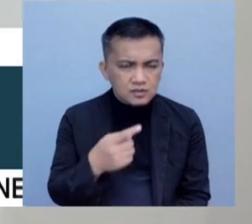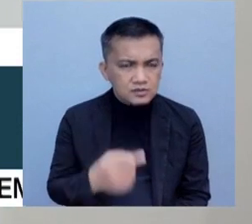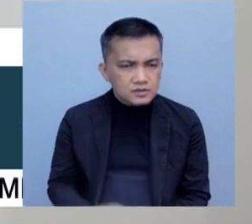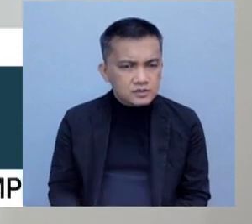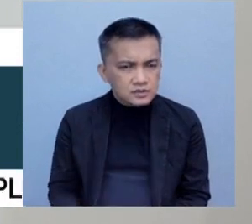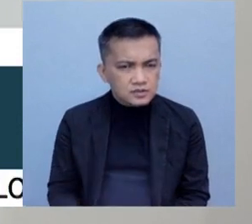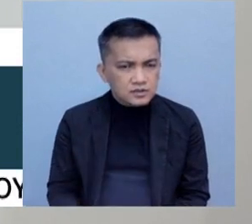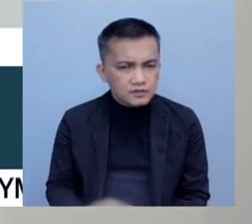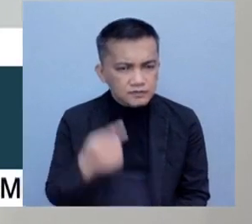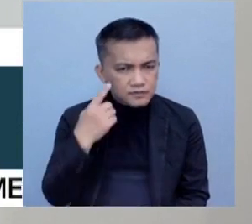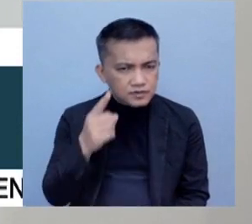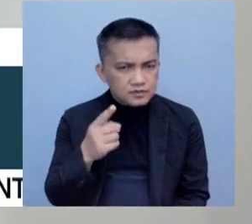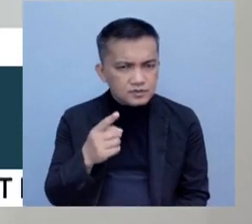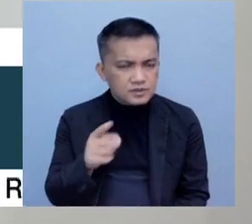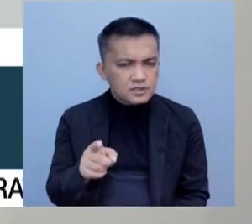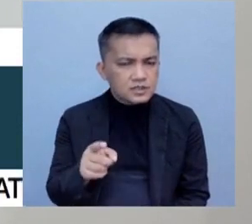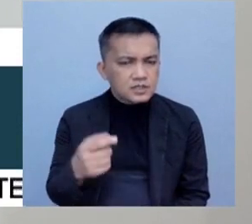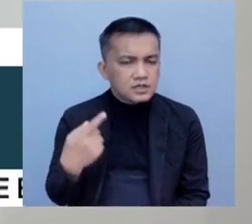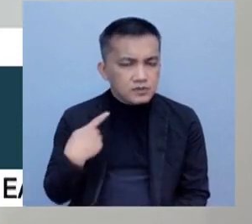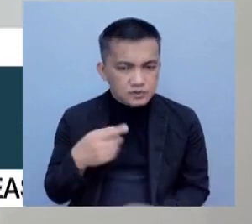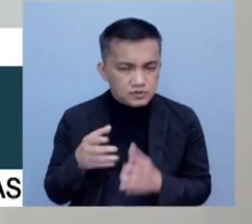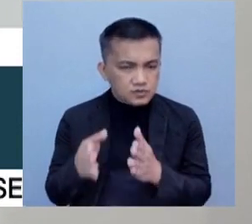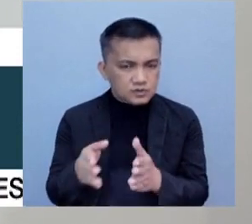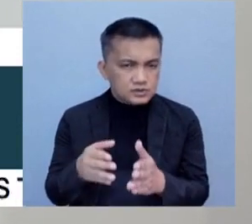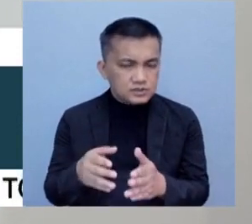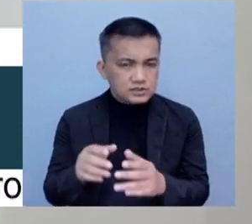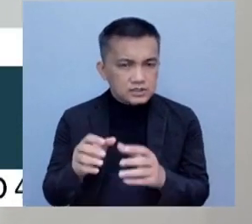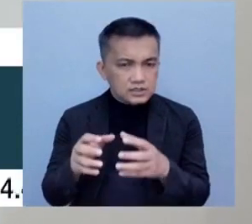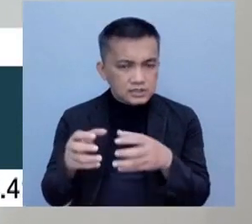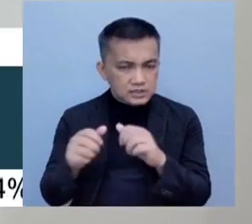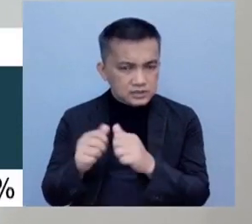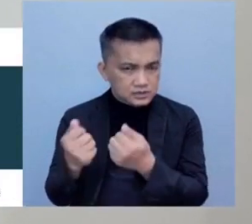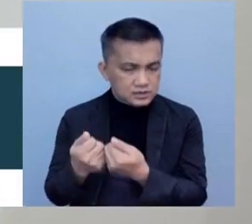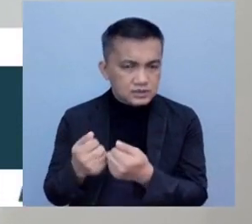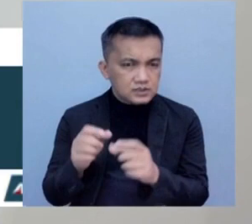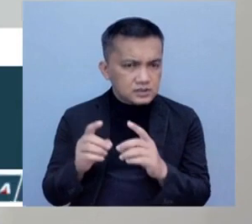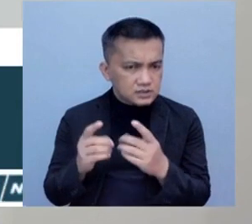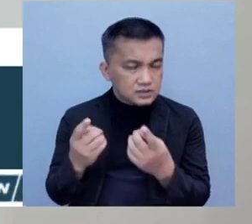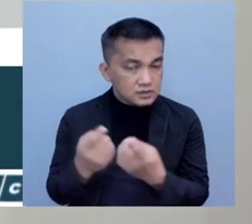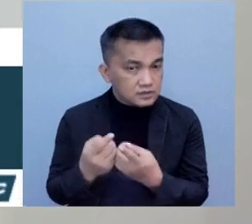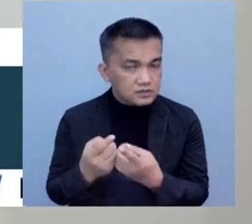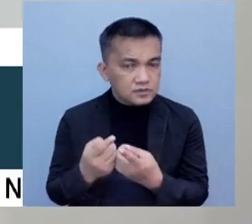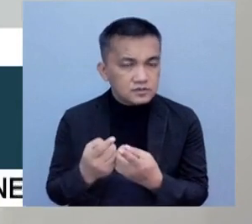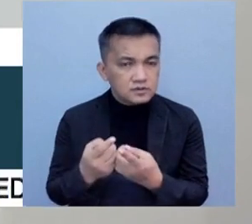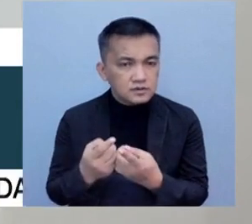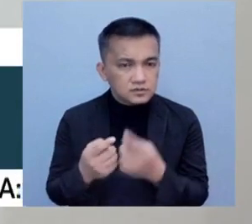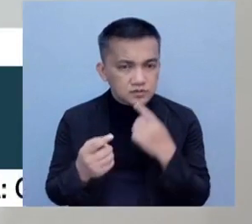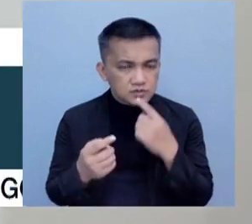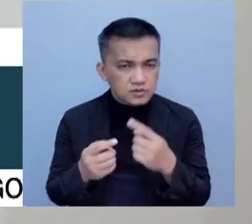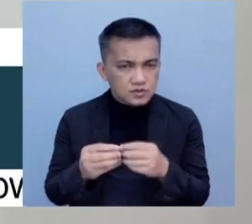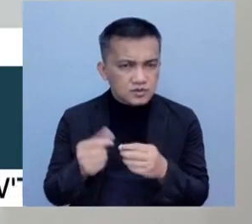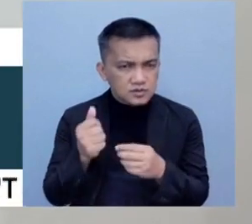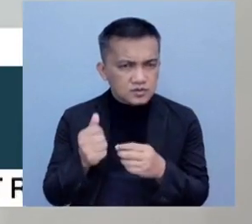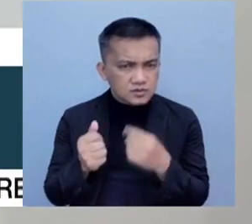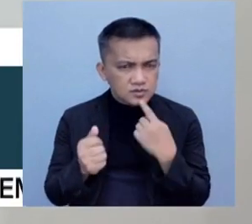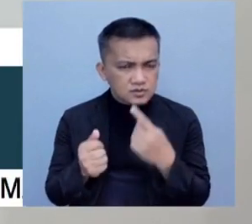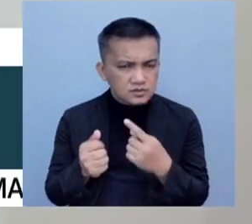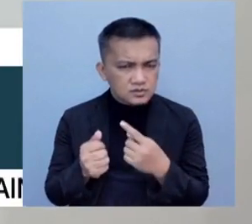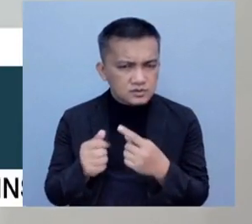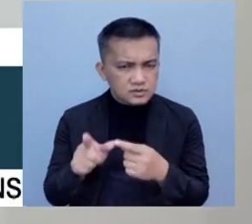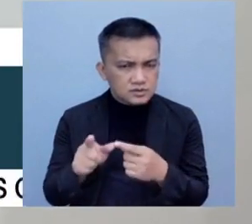course, best left with the agencies and departments, no, that are most and best